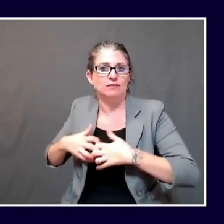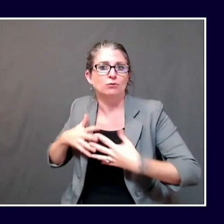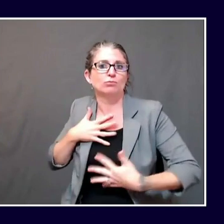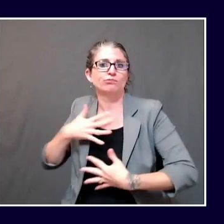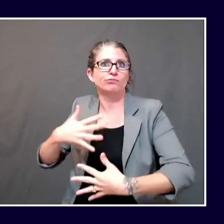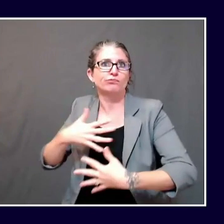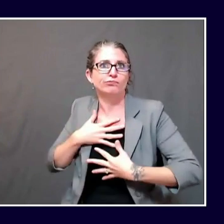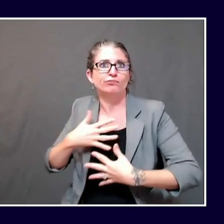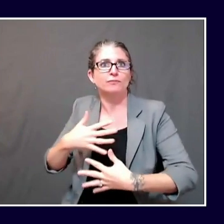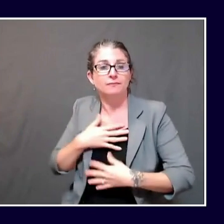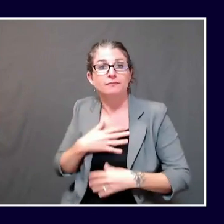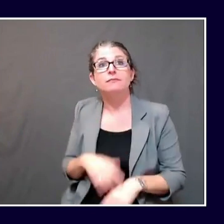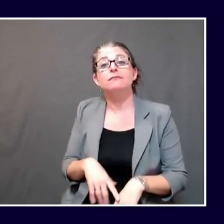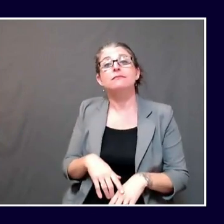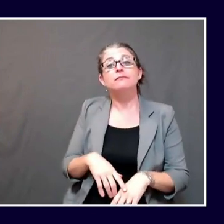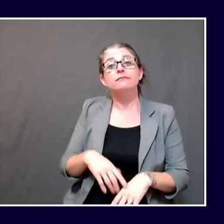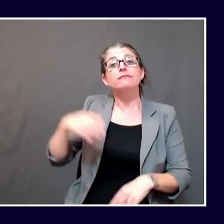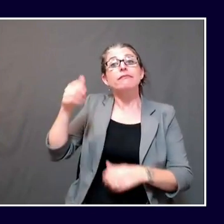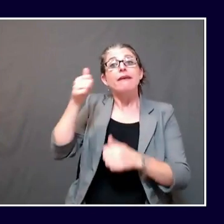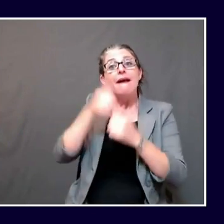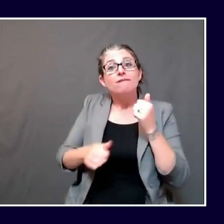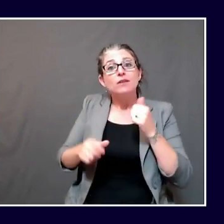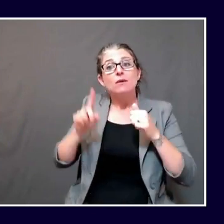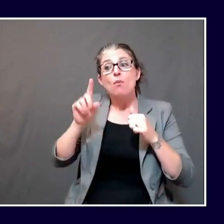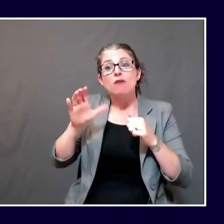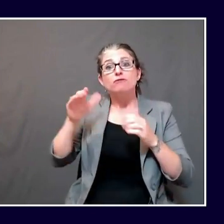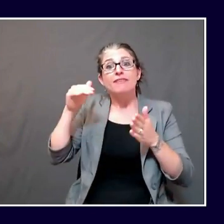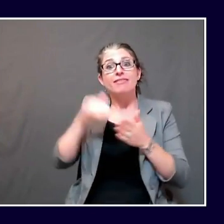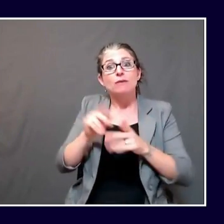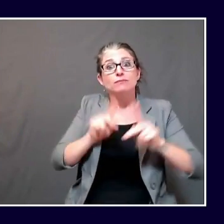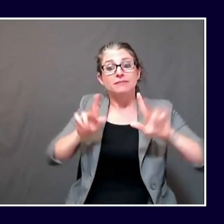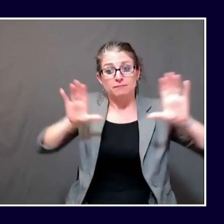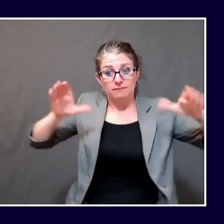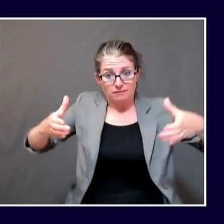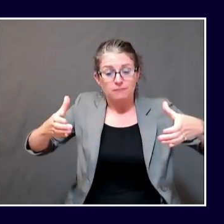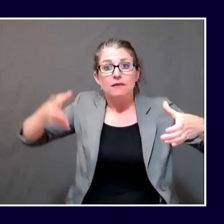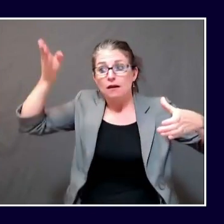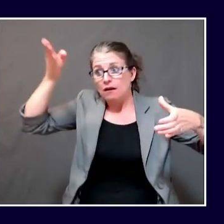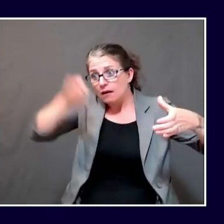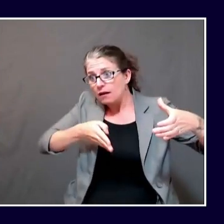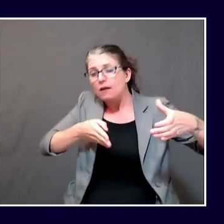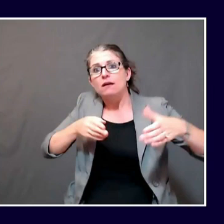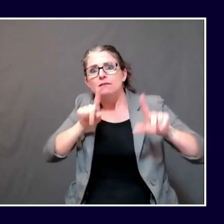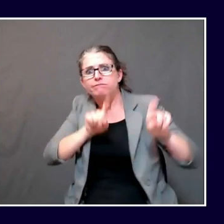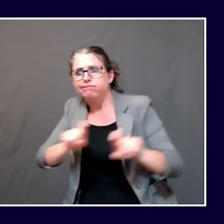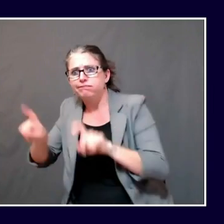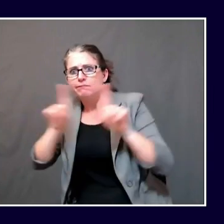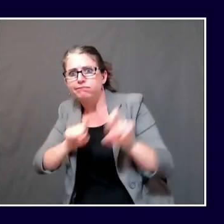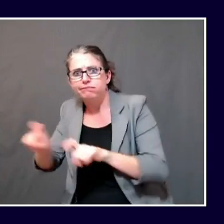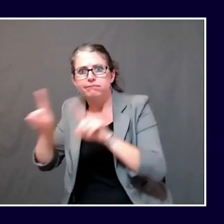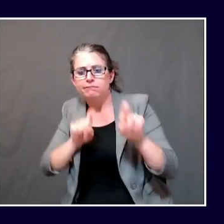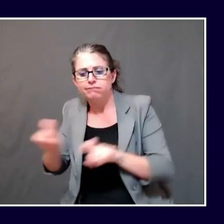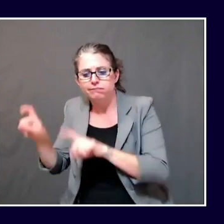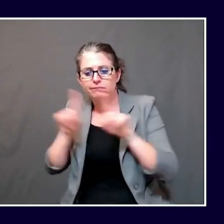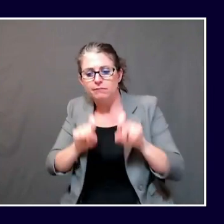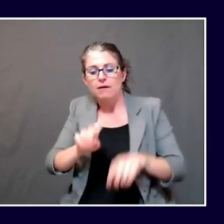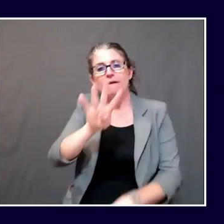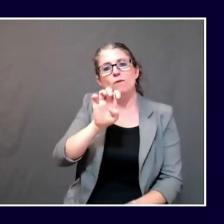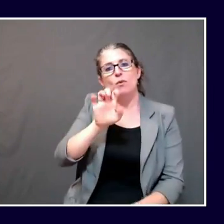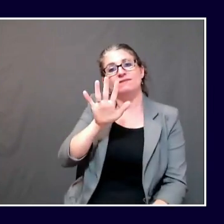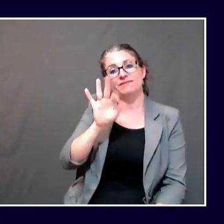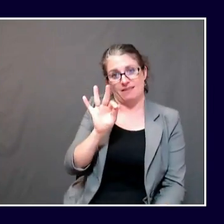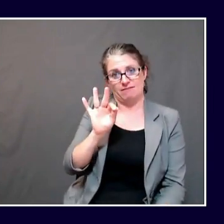every 100,000. The national rate of hospitalization in the United States remains at 9 people for